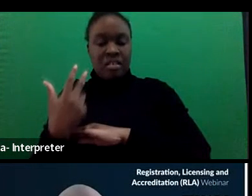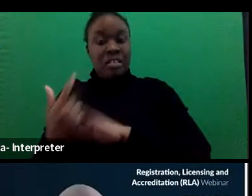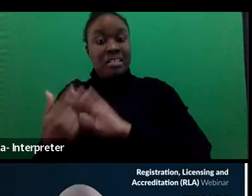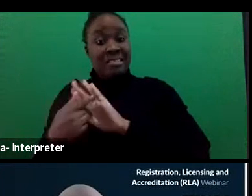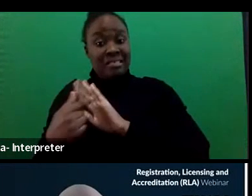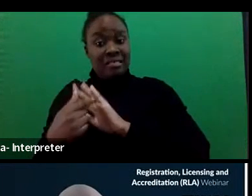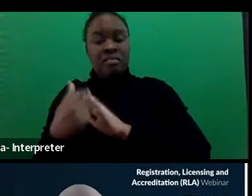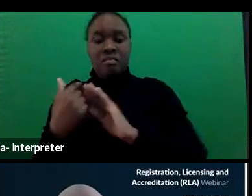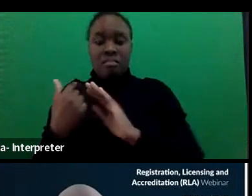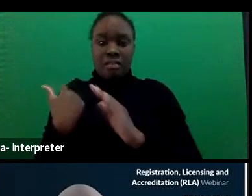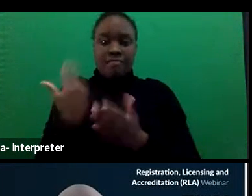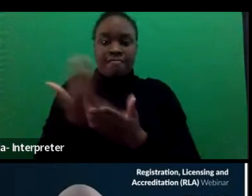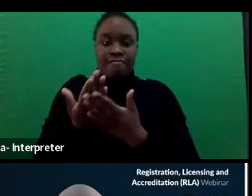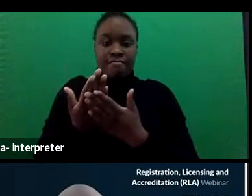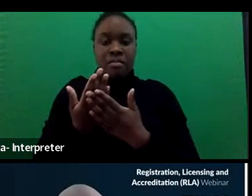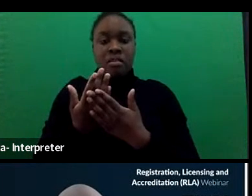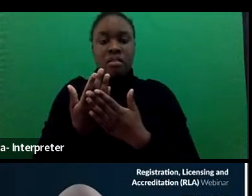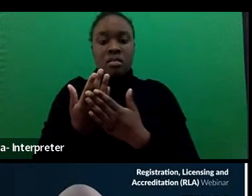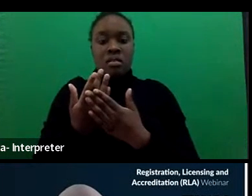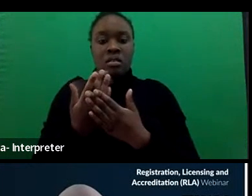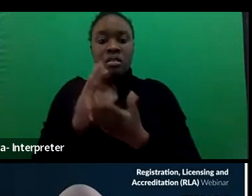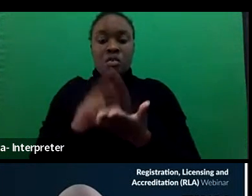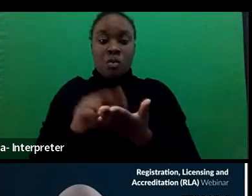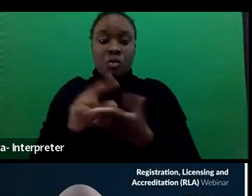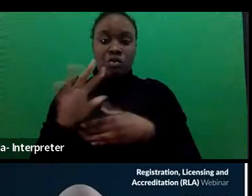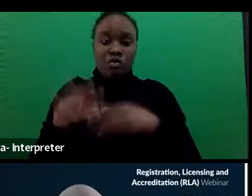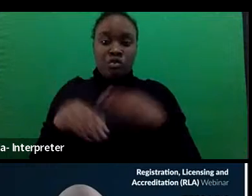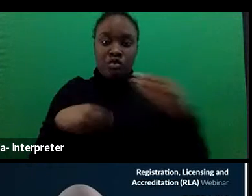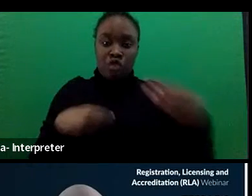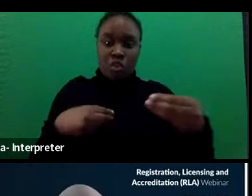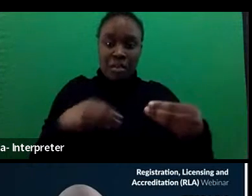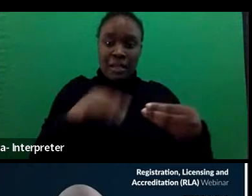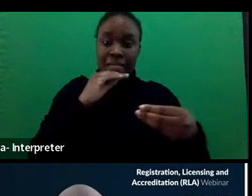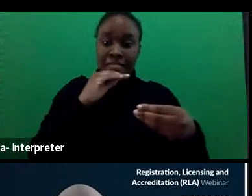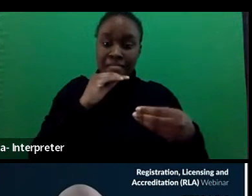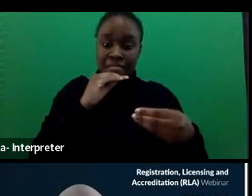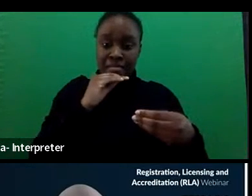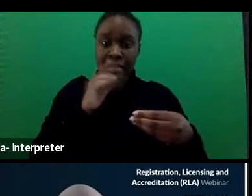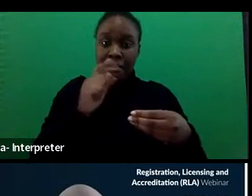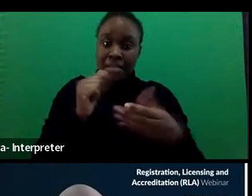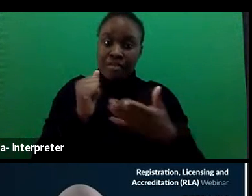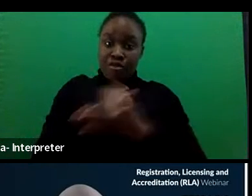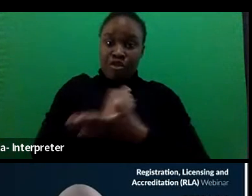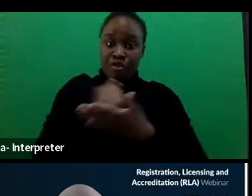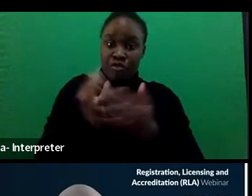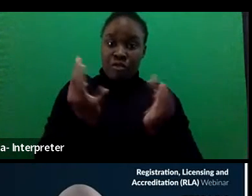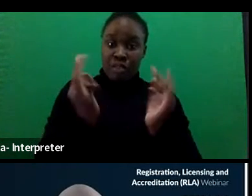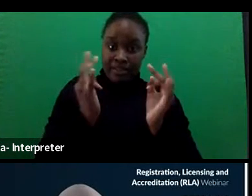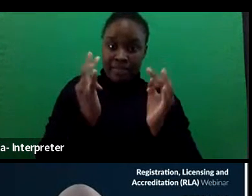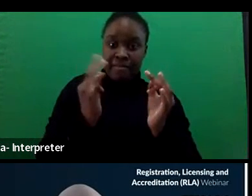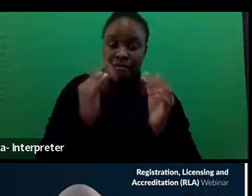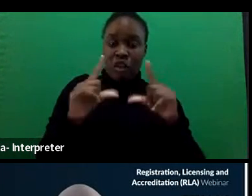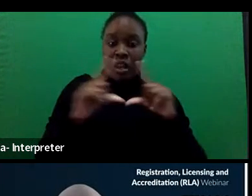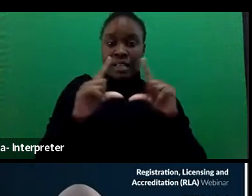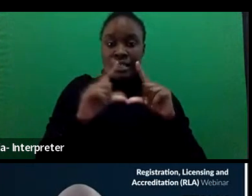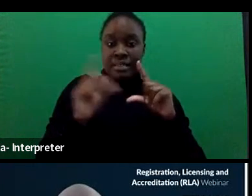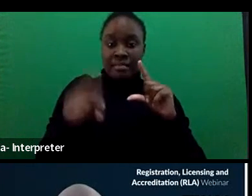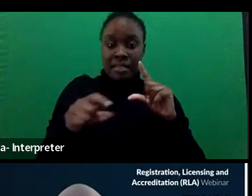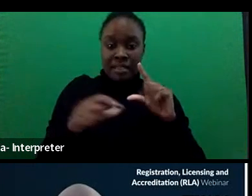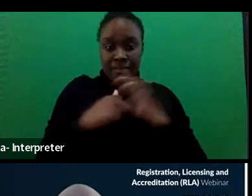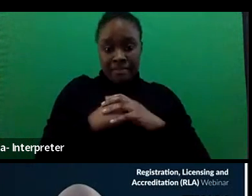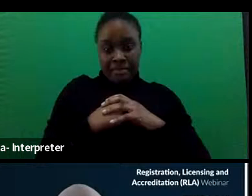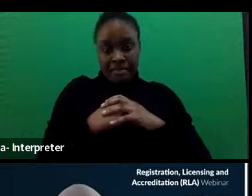to submit the reporting document to SARS, must, notwithstanding being registered or licensed under any other provision of the